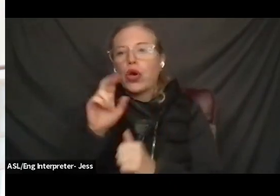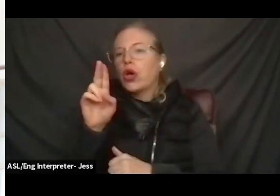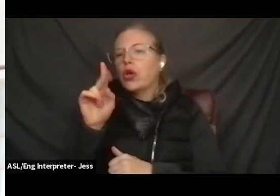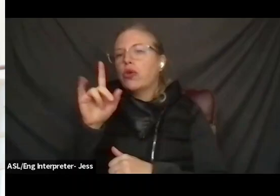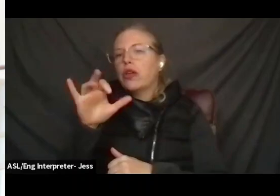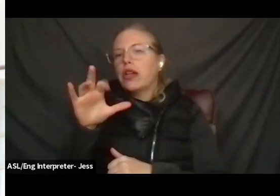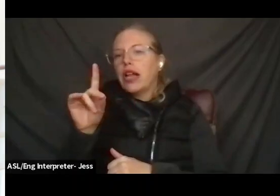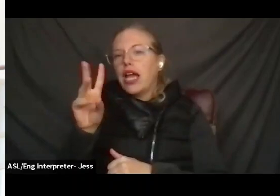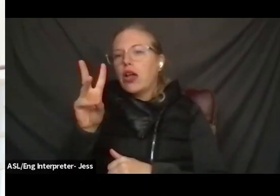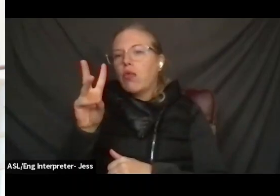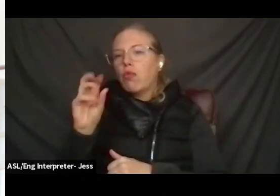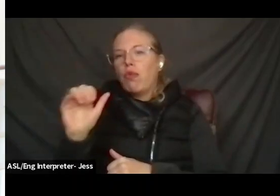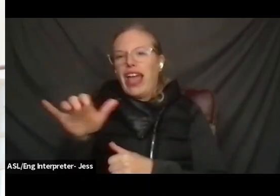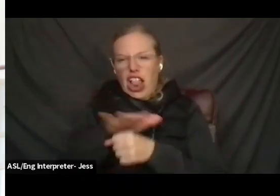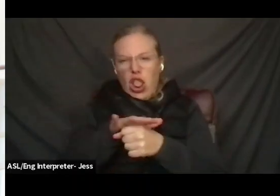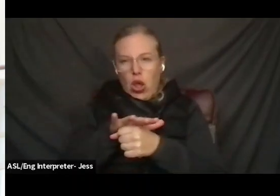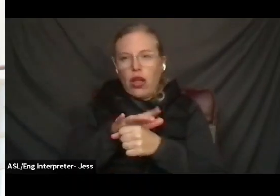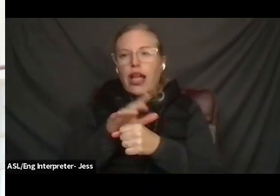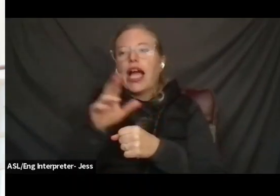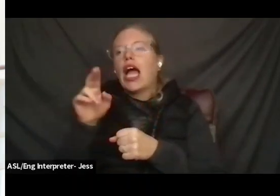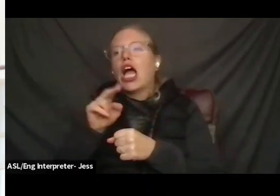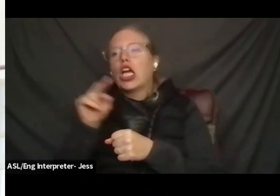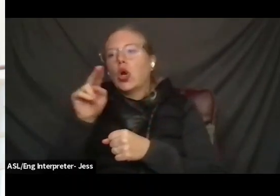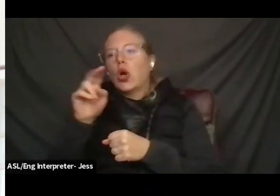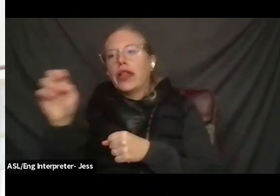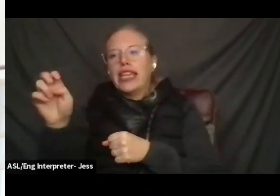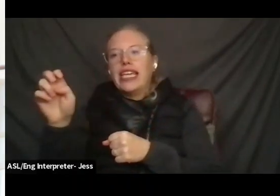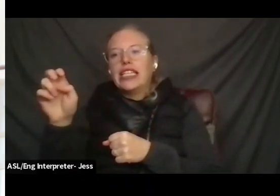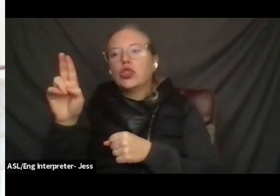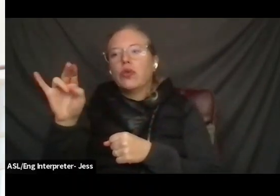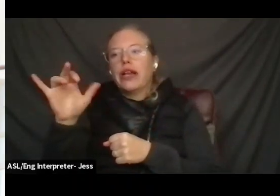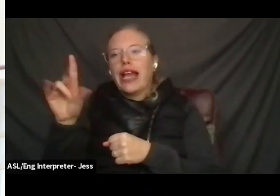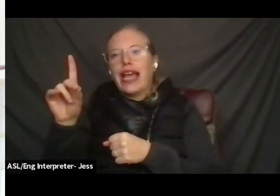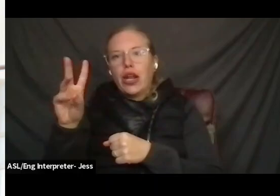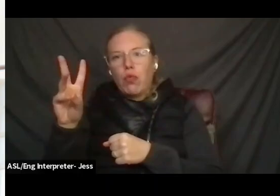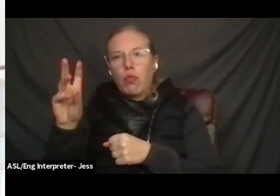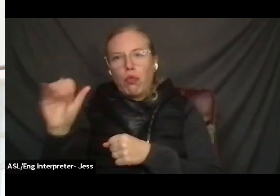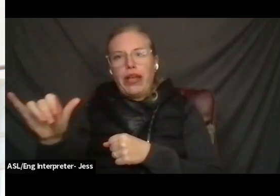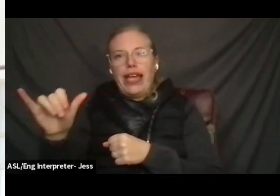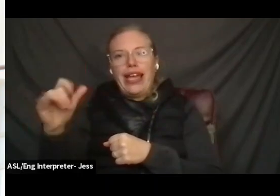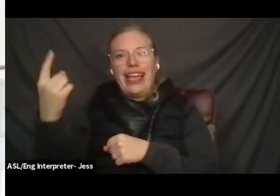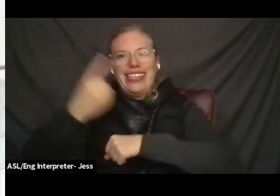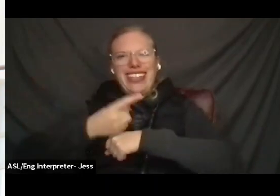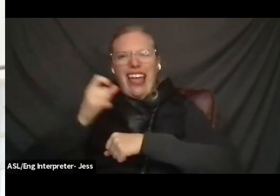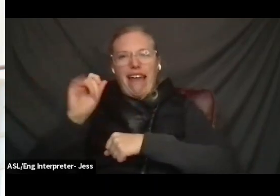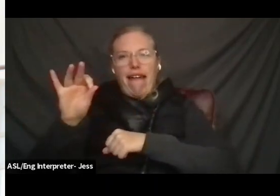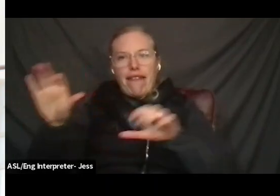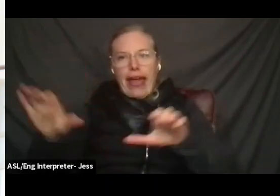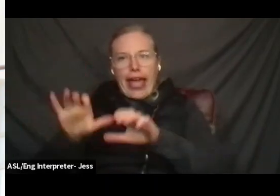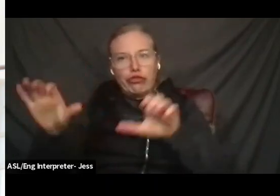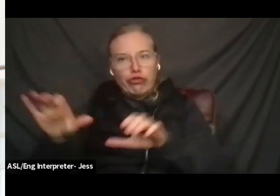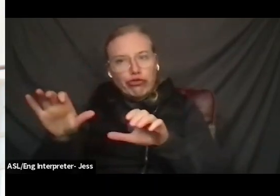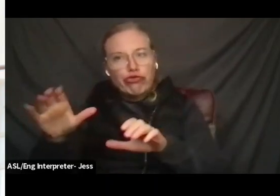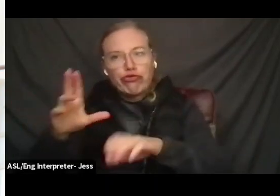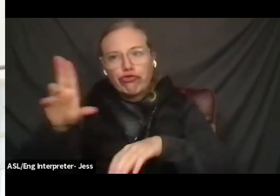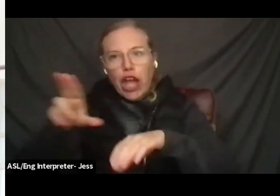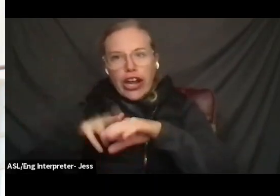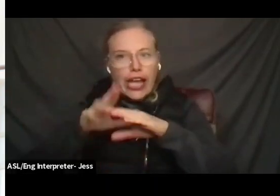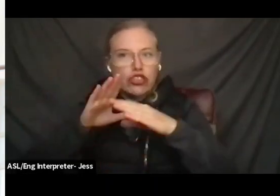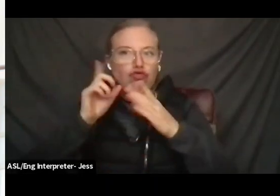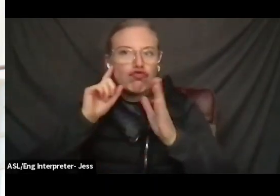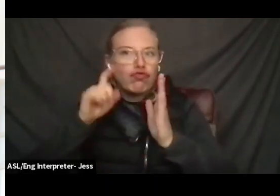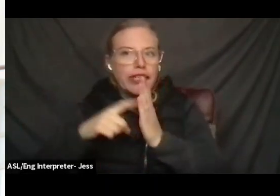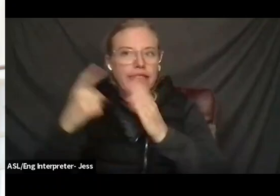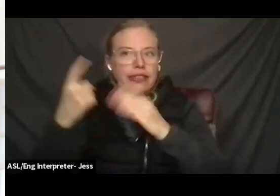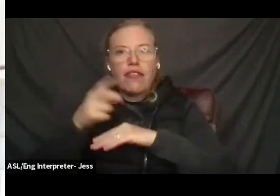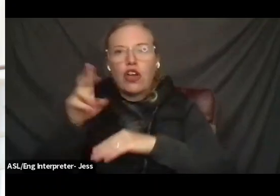Way locally, and then we've also partnered with Northeast United Way to do what we call a day of action. It's a kind of a national day for